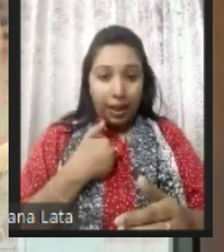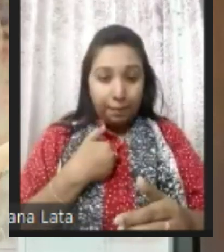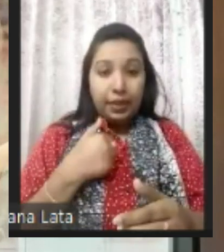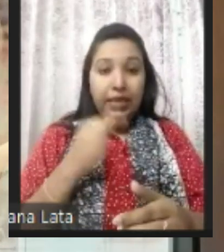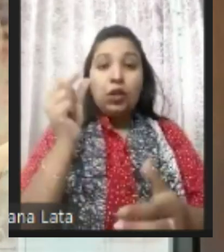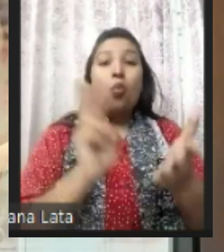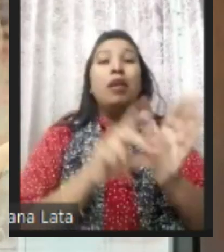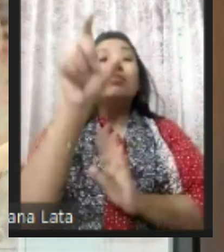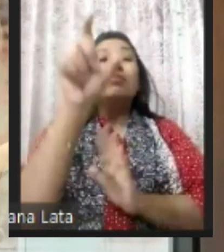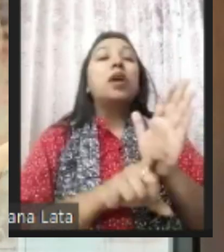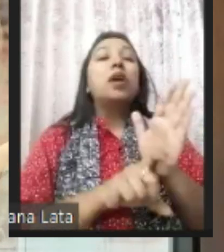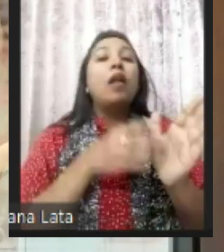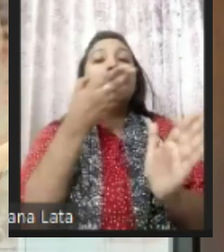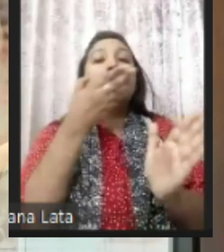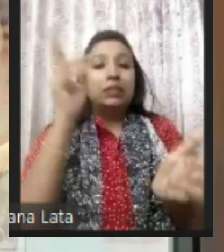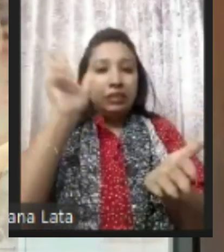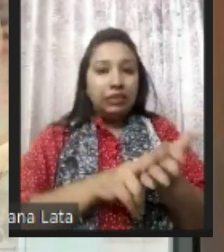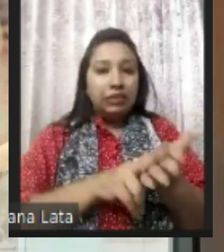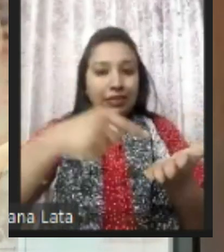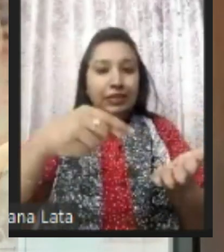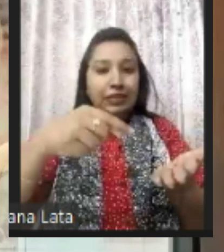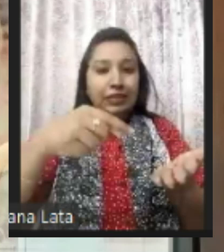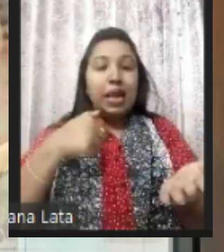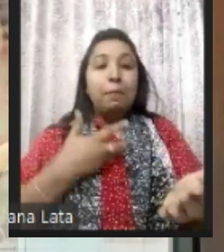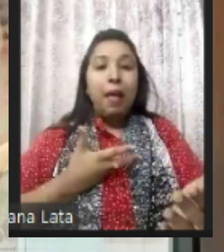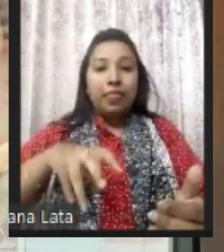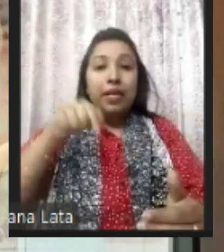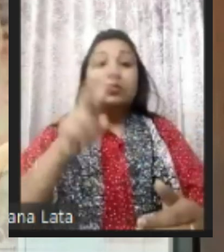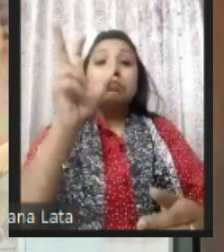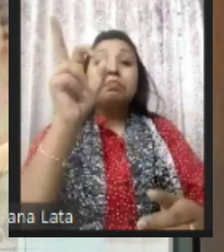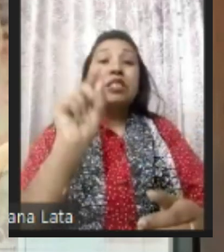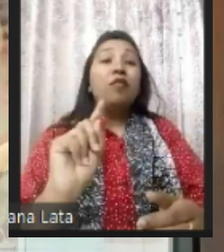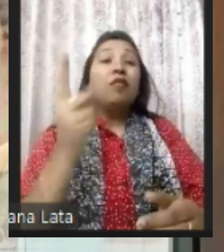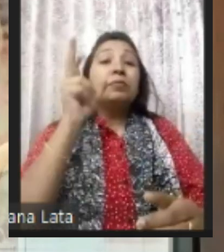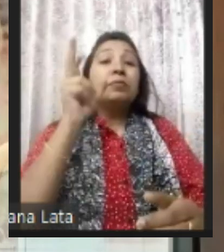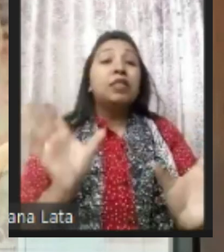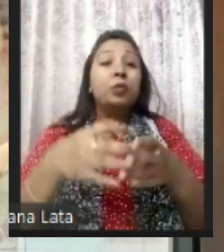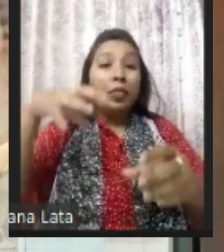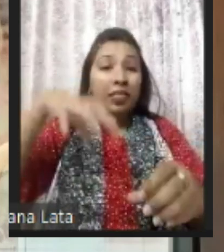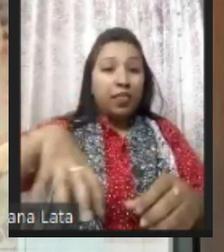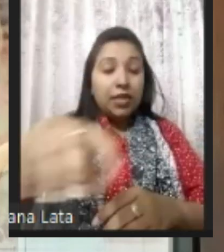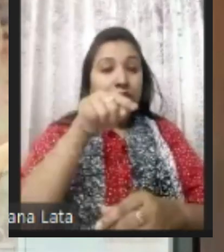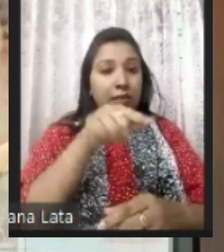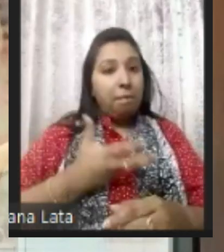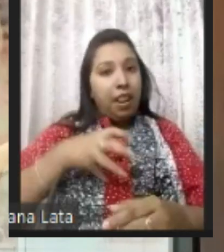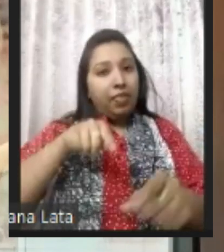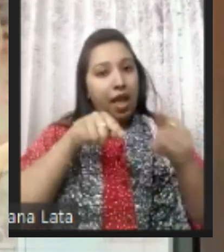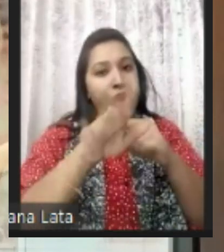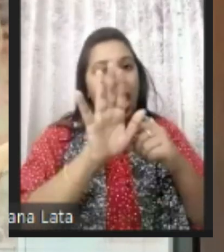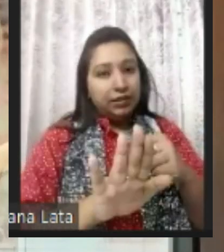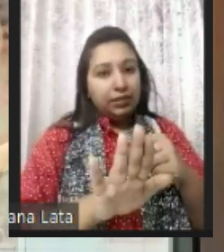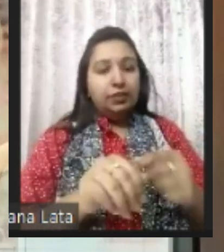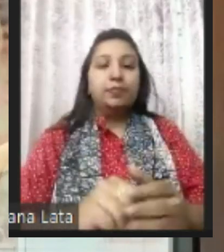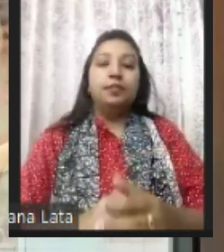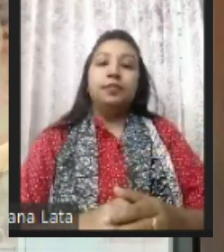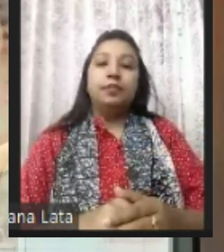the Convention on the Right of the Person with Disability, we have a strong commitment to implement this very, very strongly. So